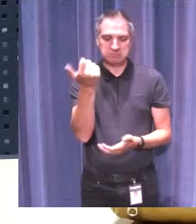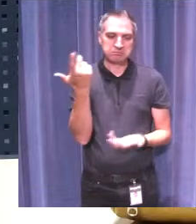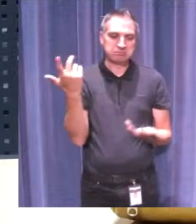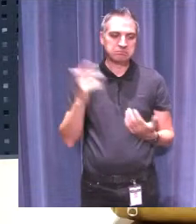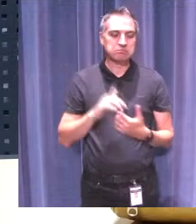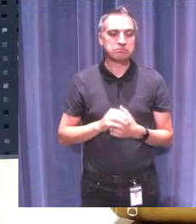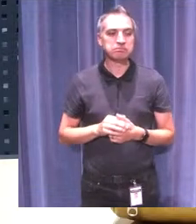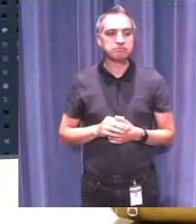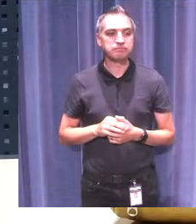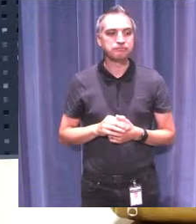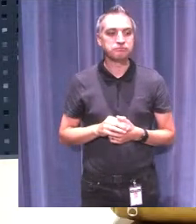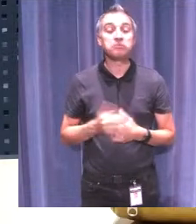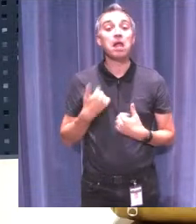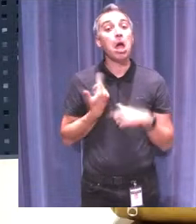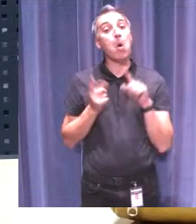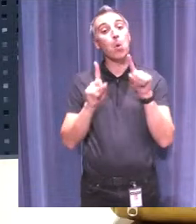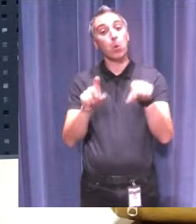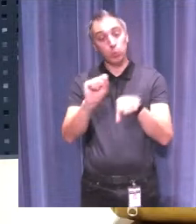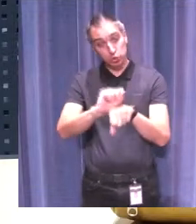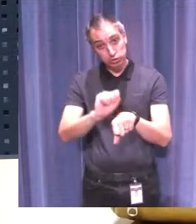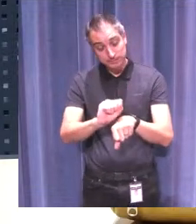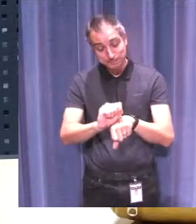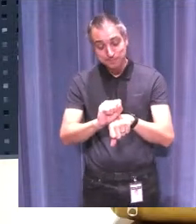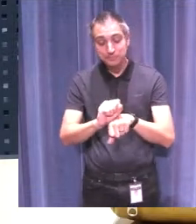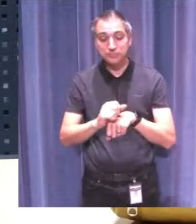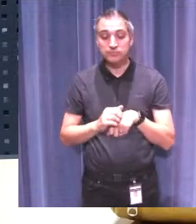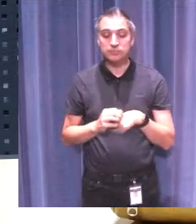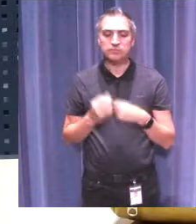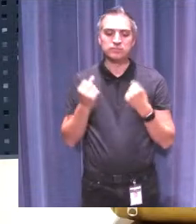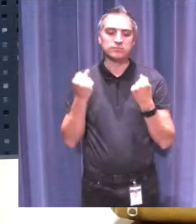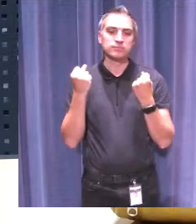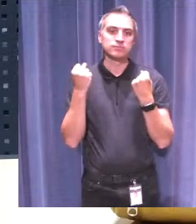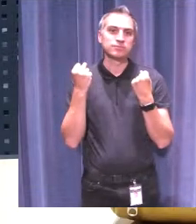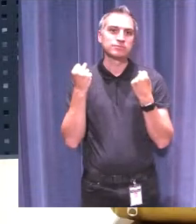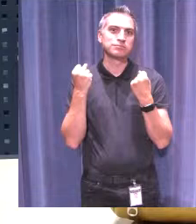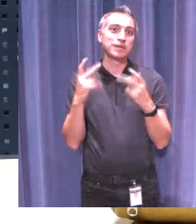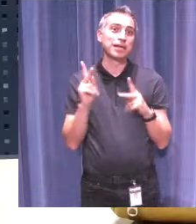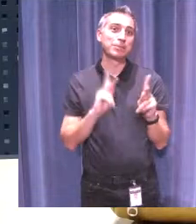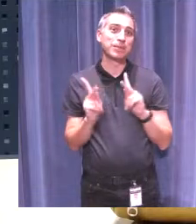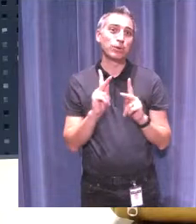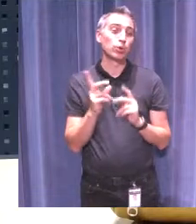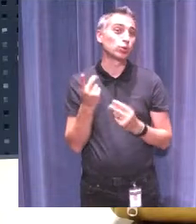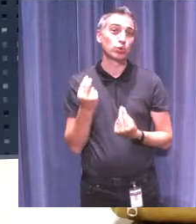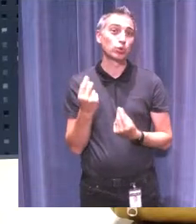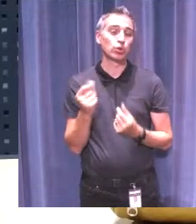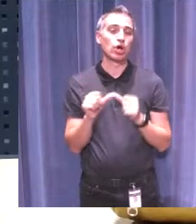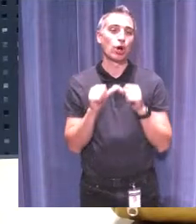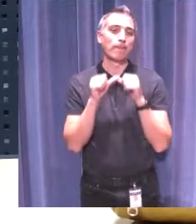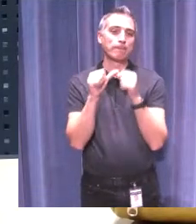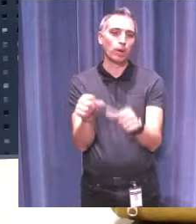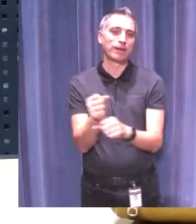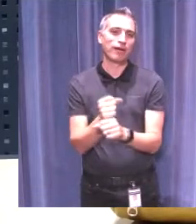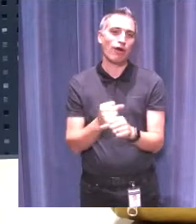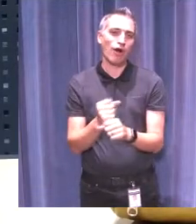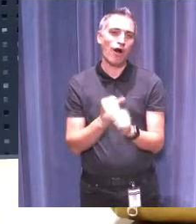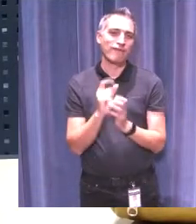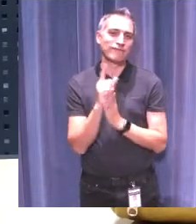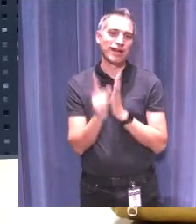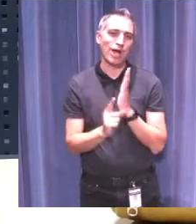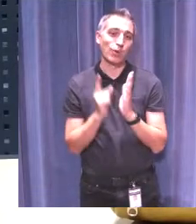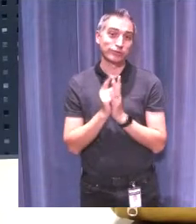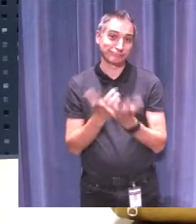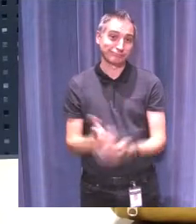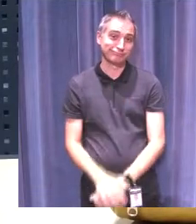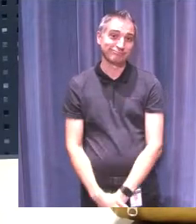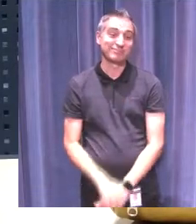work, and so many people were on a permanent coffee break in the hallway. They'd come in, clock in, get coffee, and